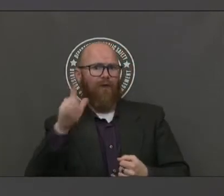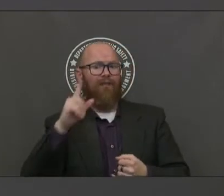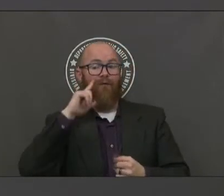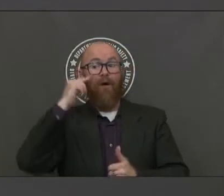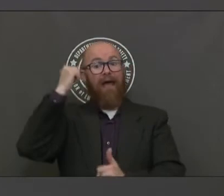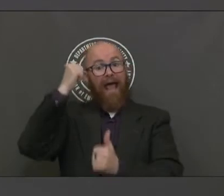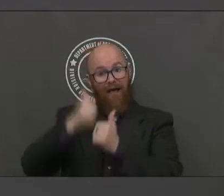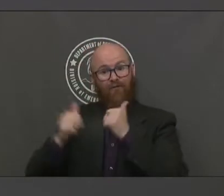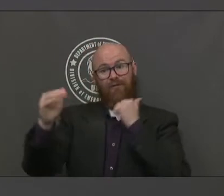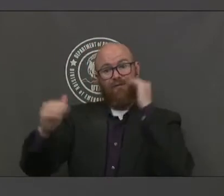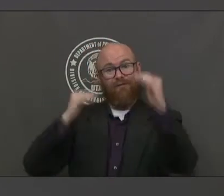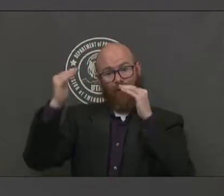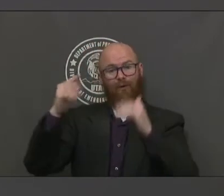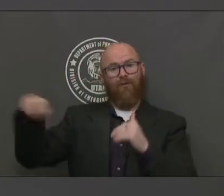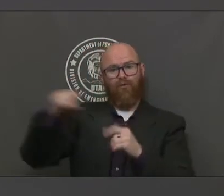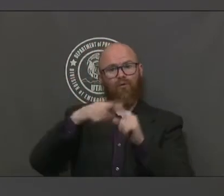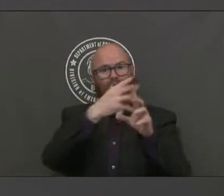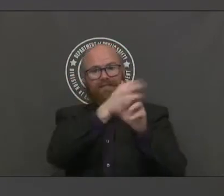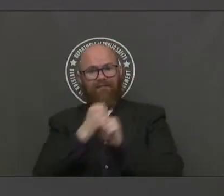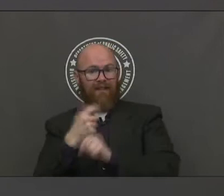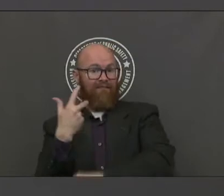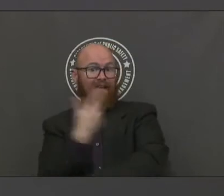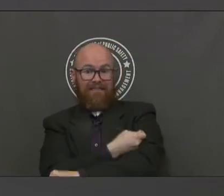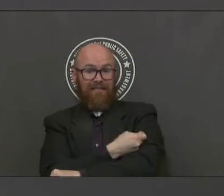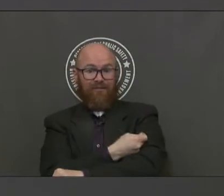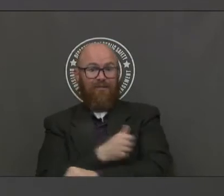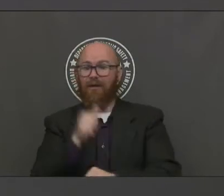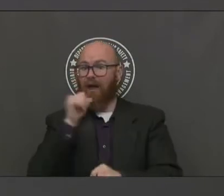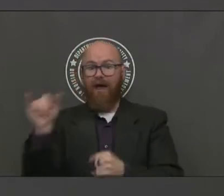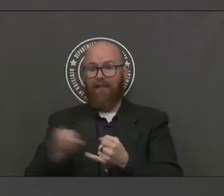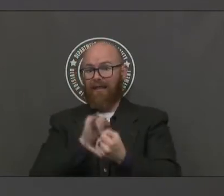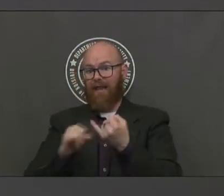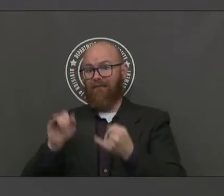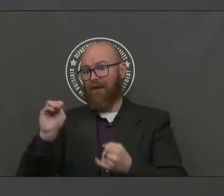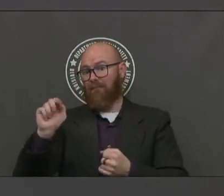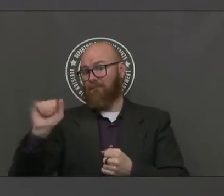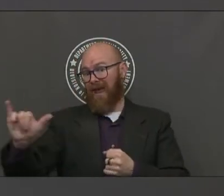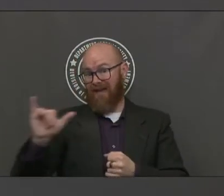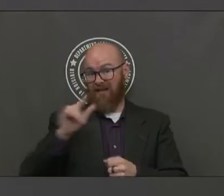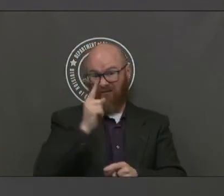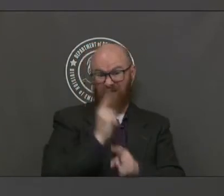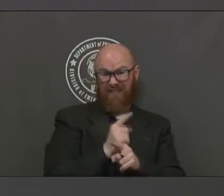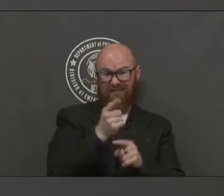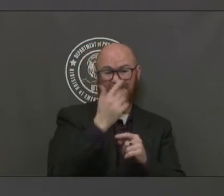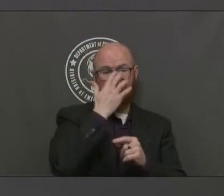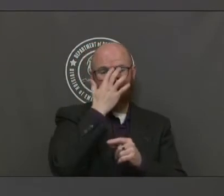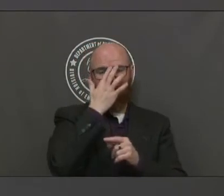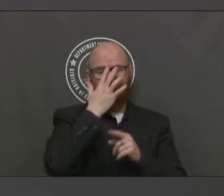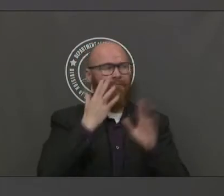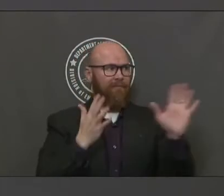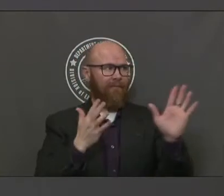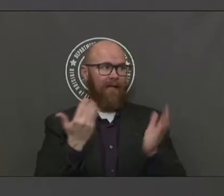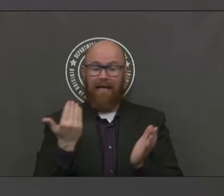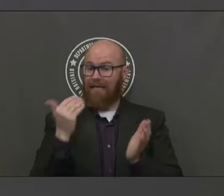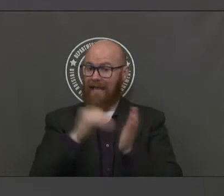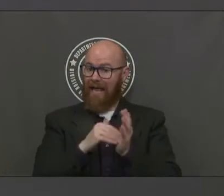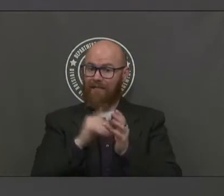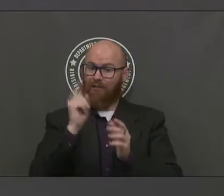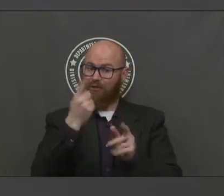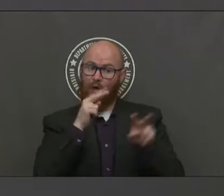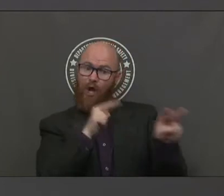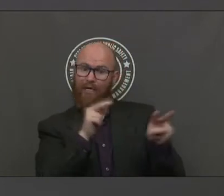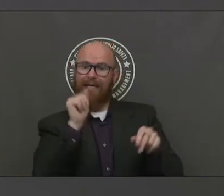adult to have the opportunity to get vaccinated, not the end of May. Did I understand that right? Yeah, again, just looking at the